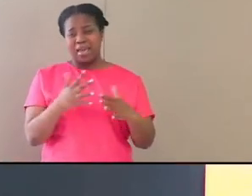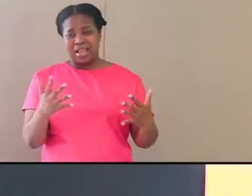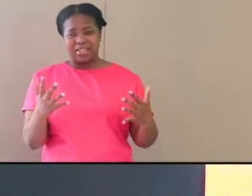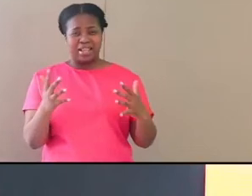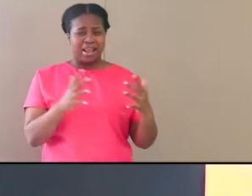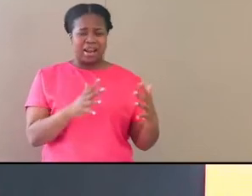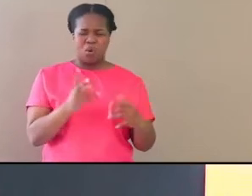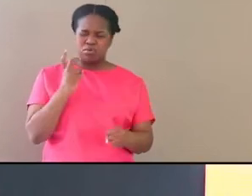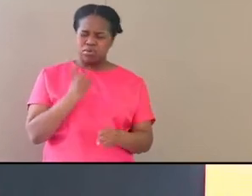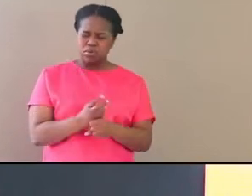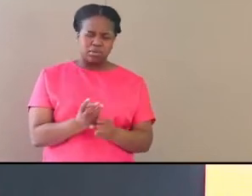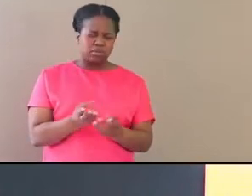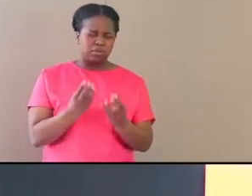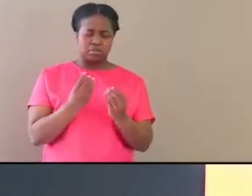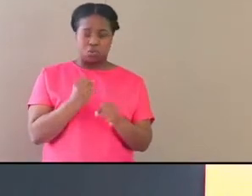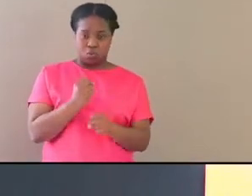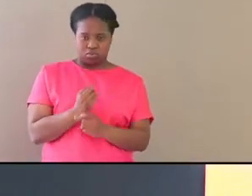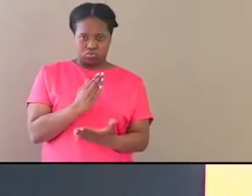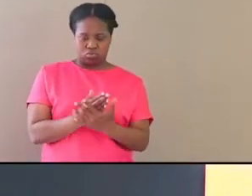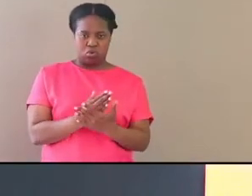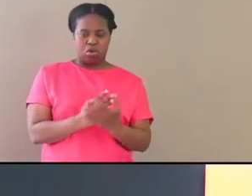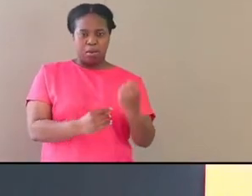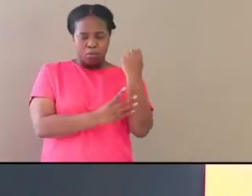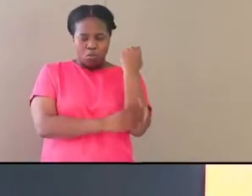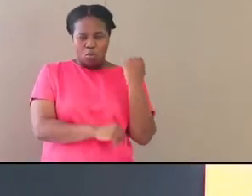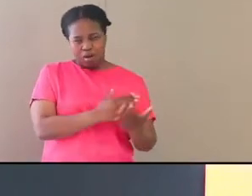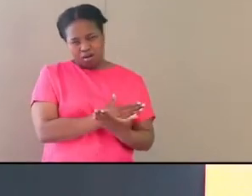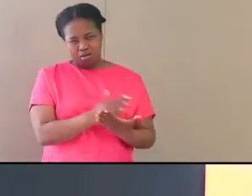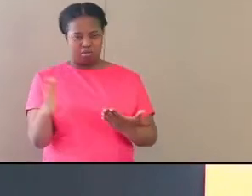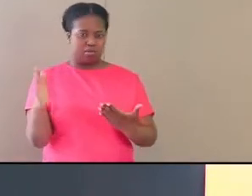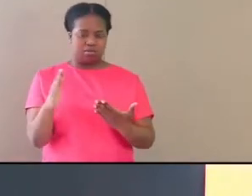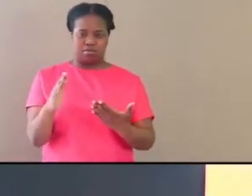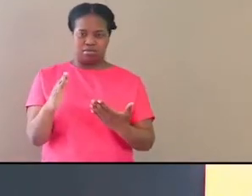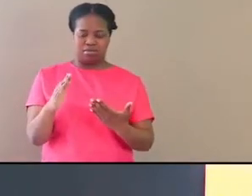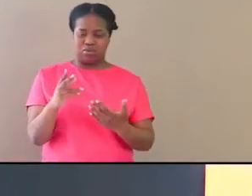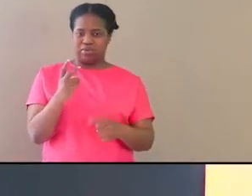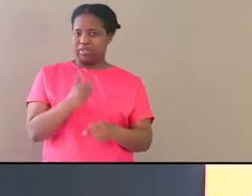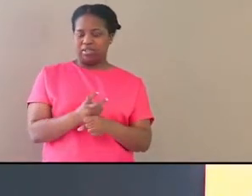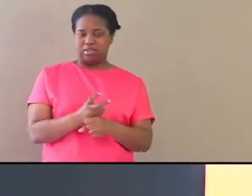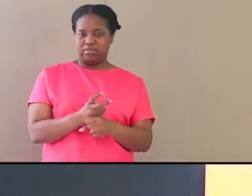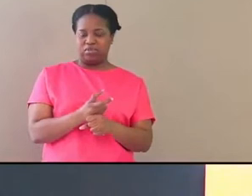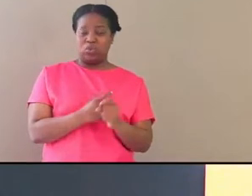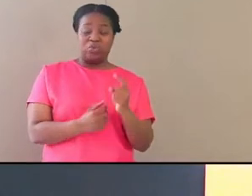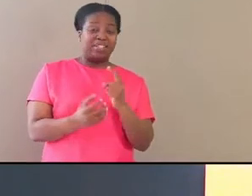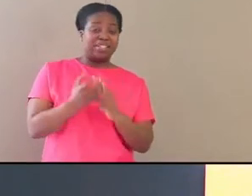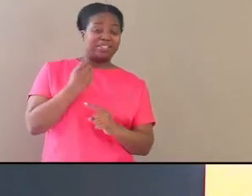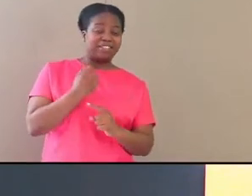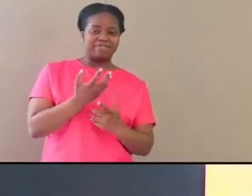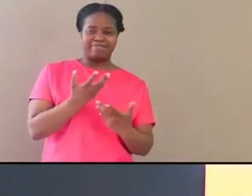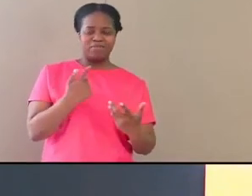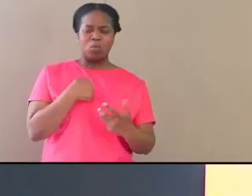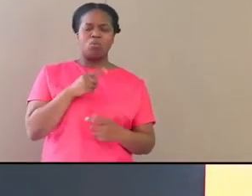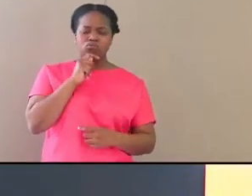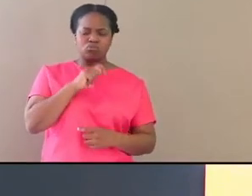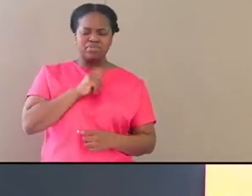this over and above the many things that we have not been able to achieve in terms of our commitment